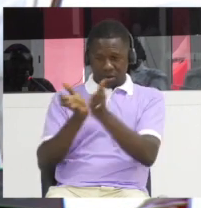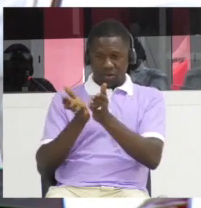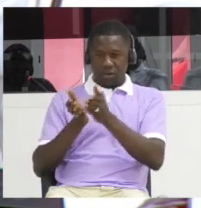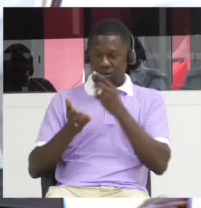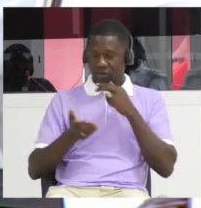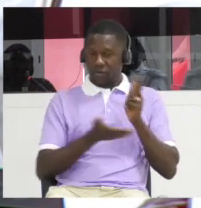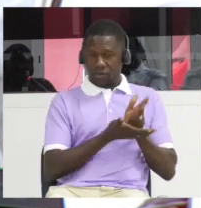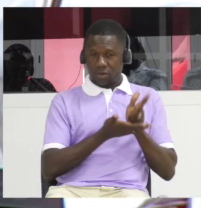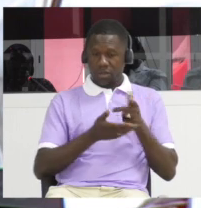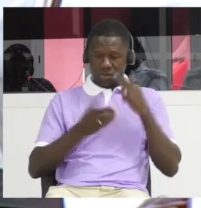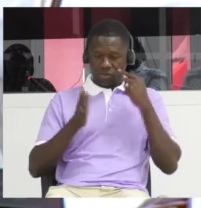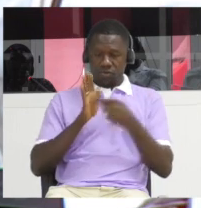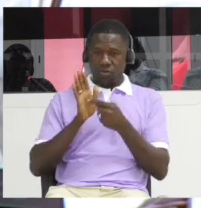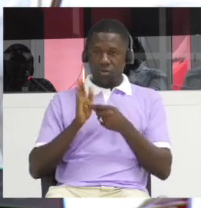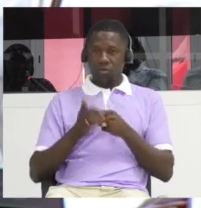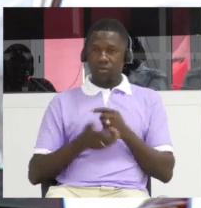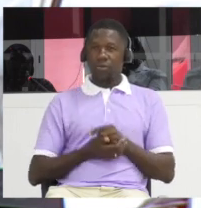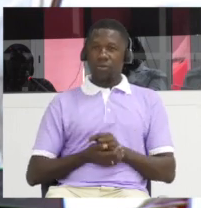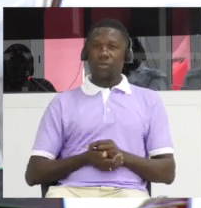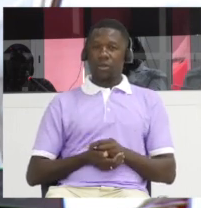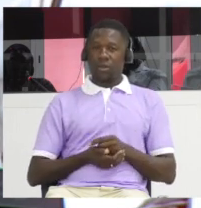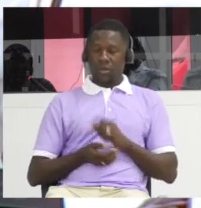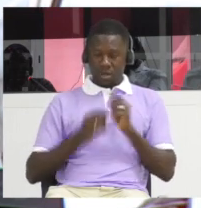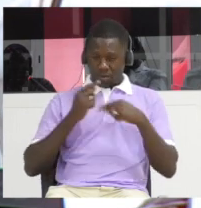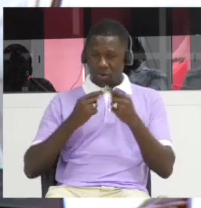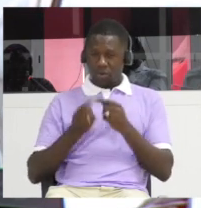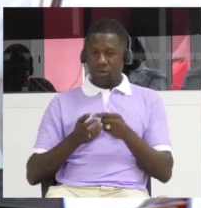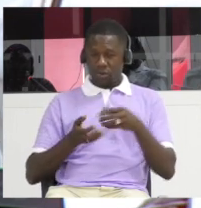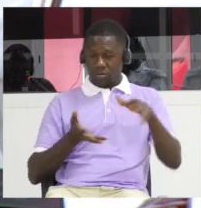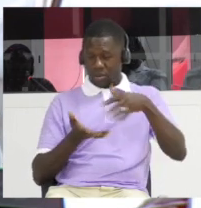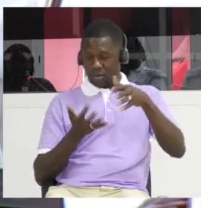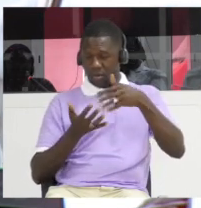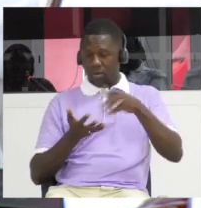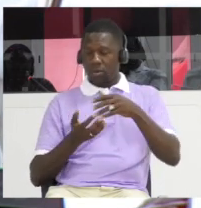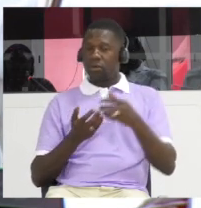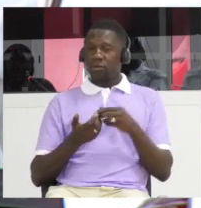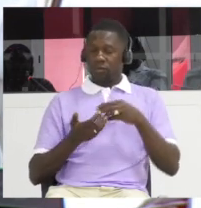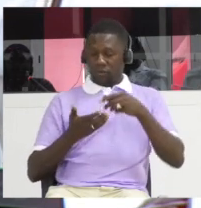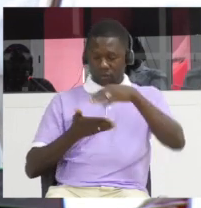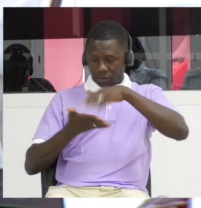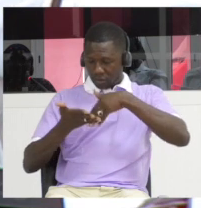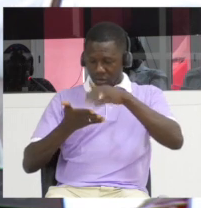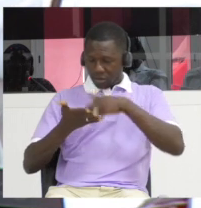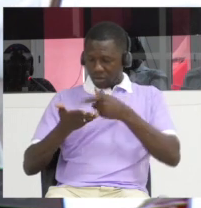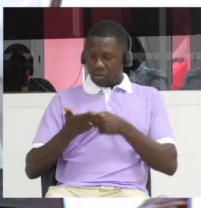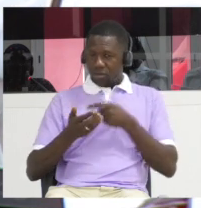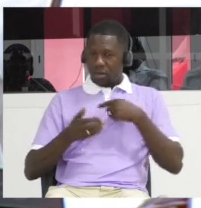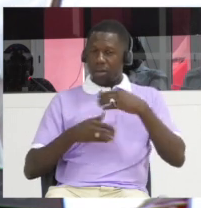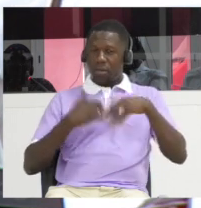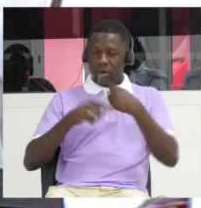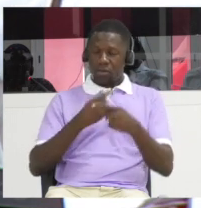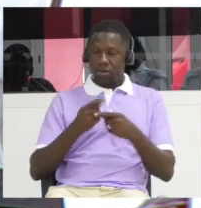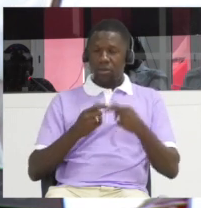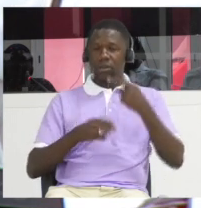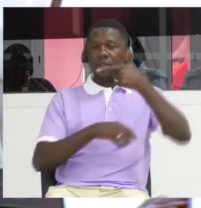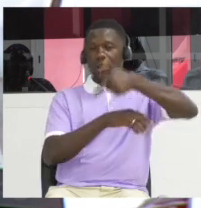of that set of exhibits, Exhibit 27, dealing with the bunch of documents pertaining to the arrangements